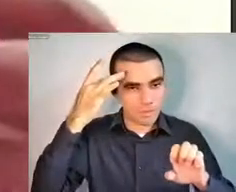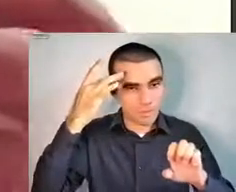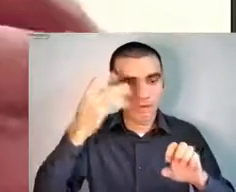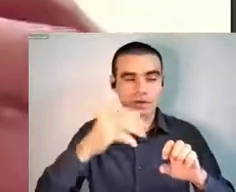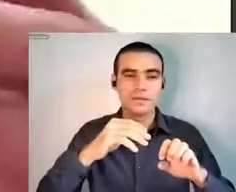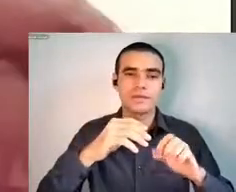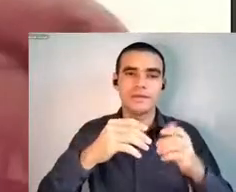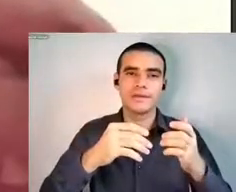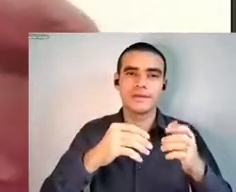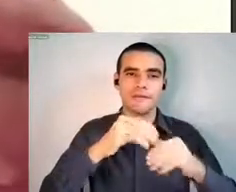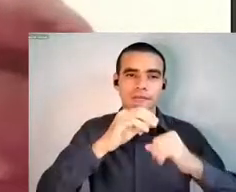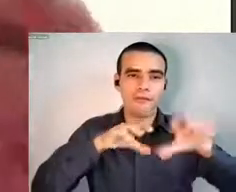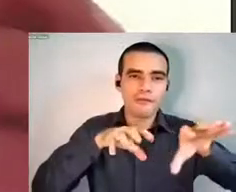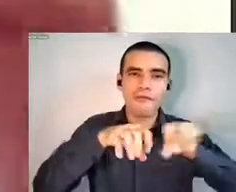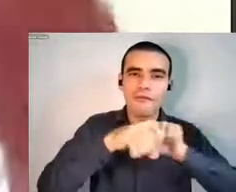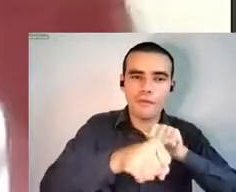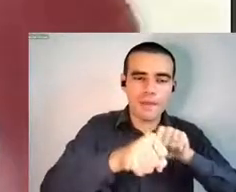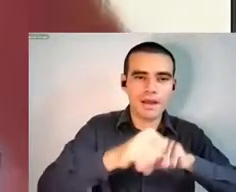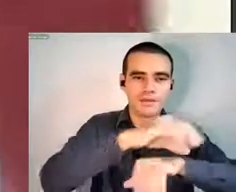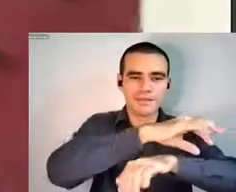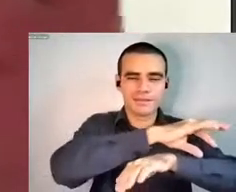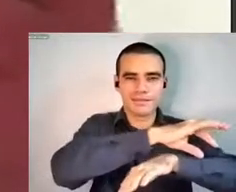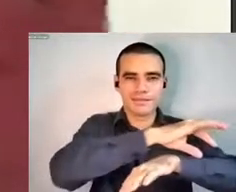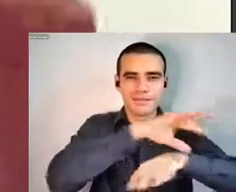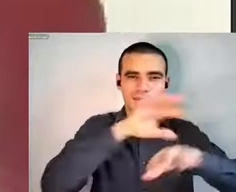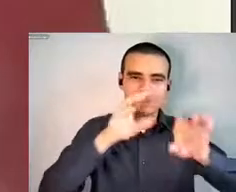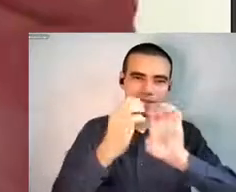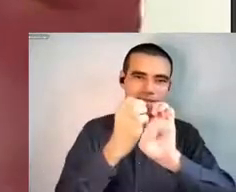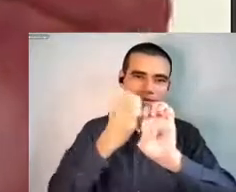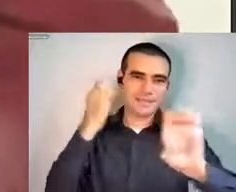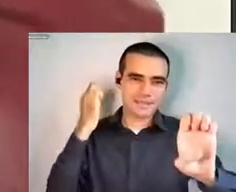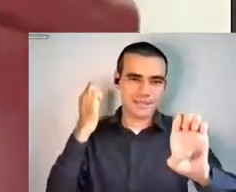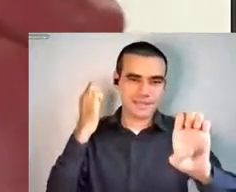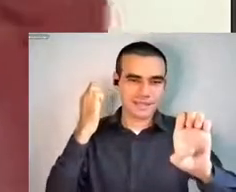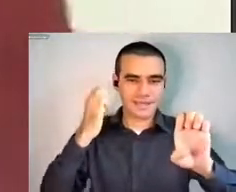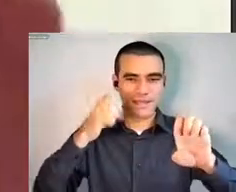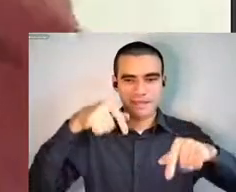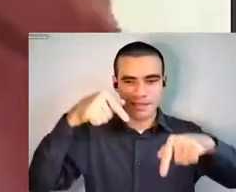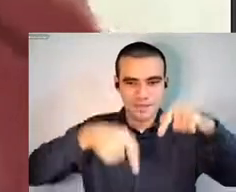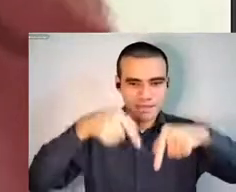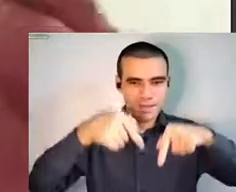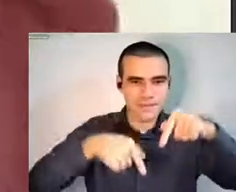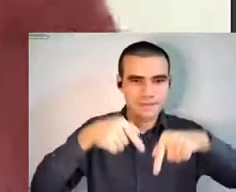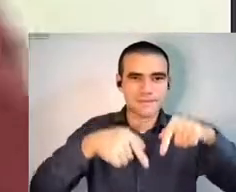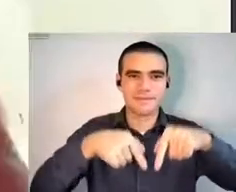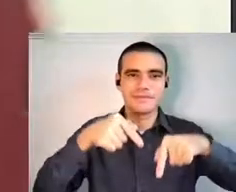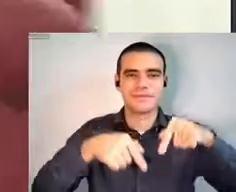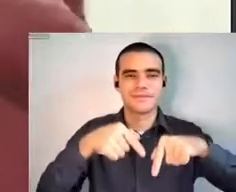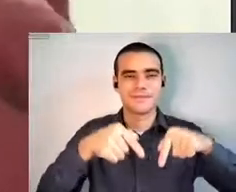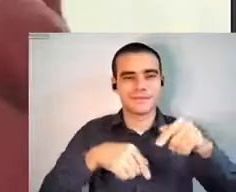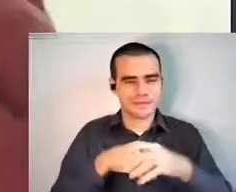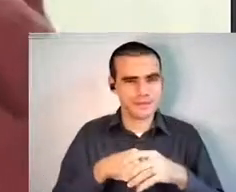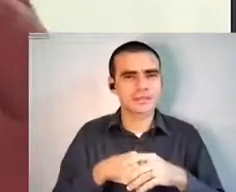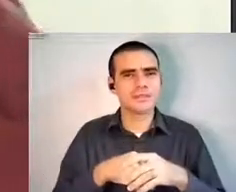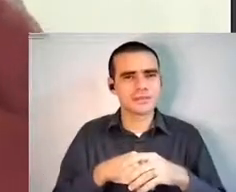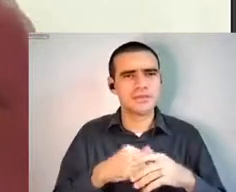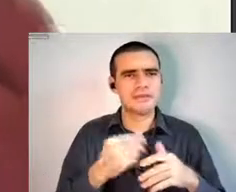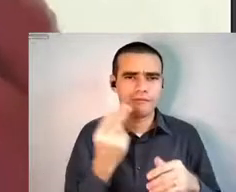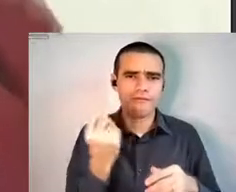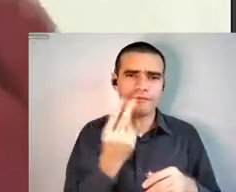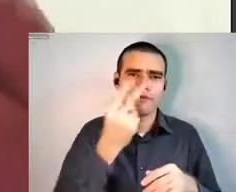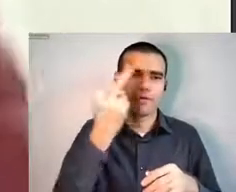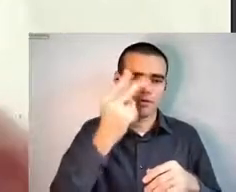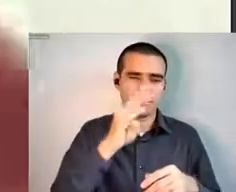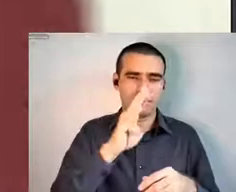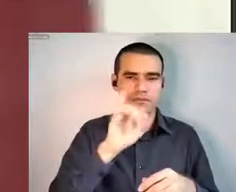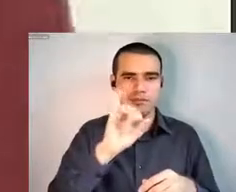venture, it has a degree in chemical engineering and spent years researching to add value